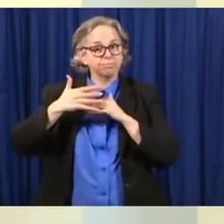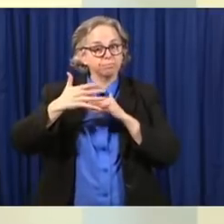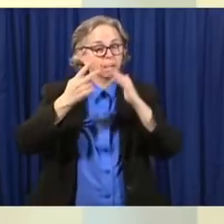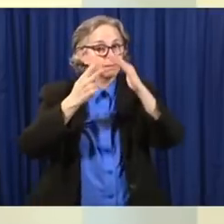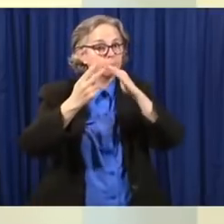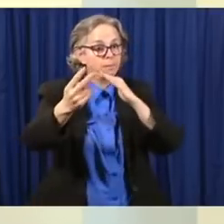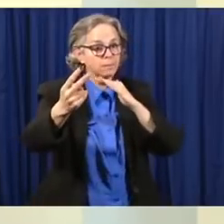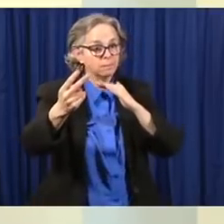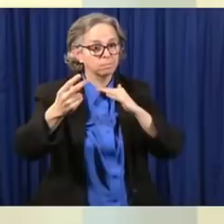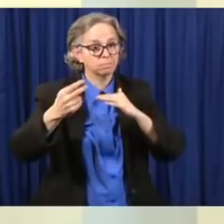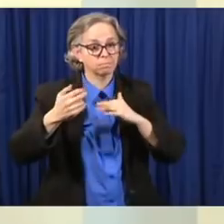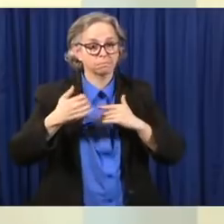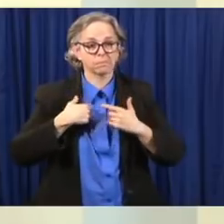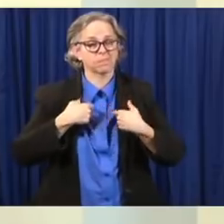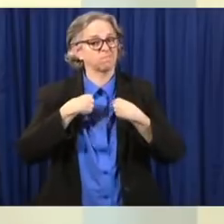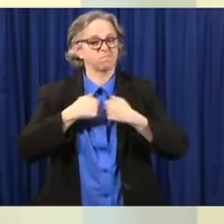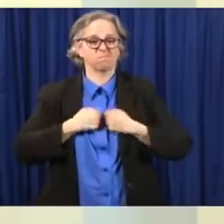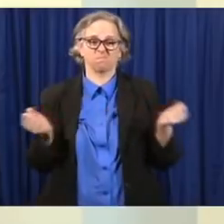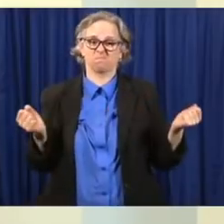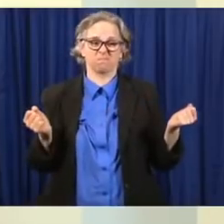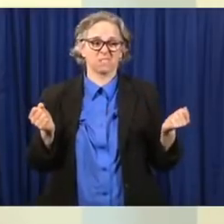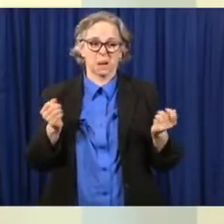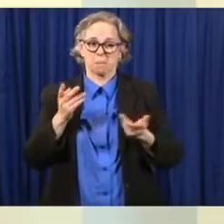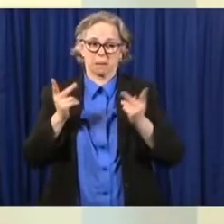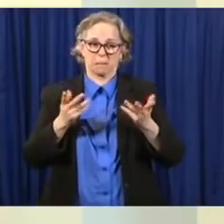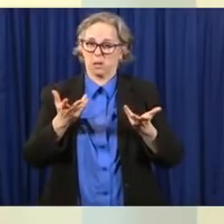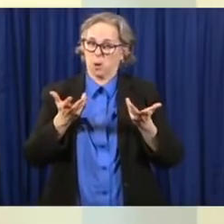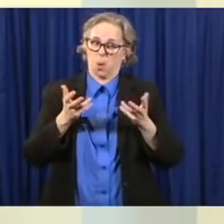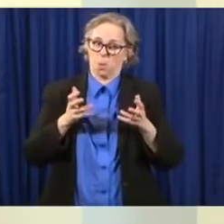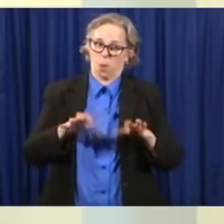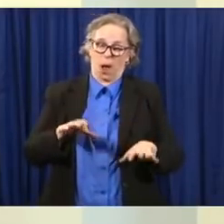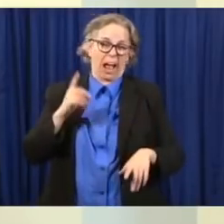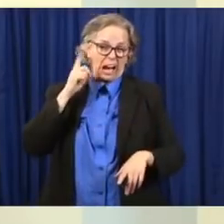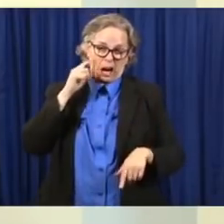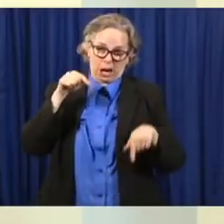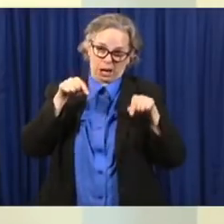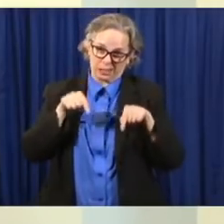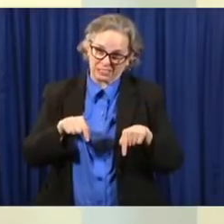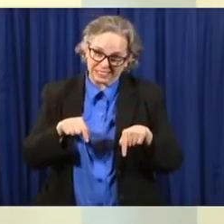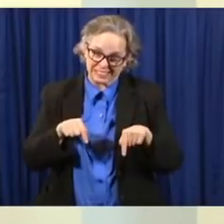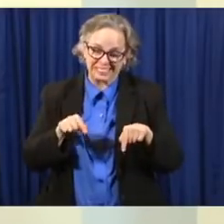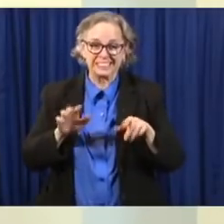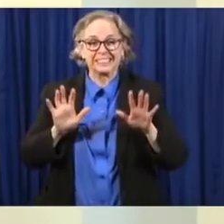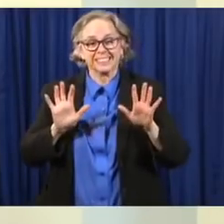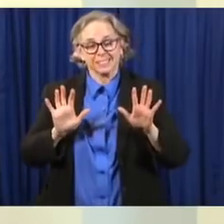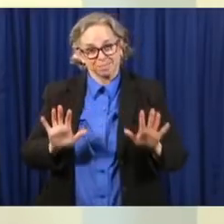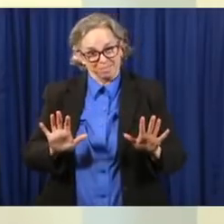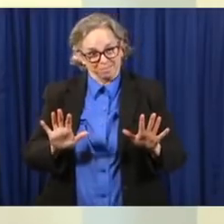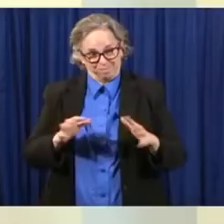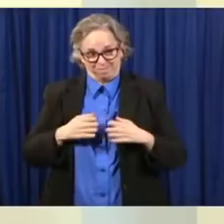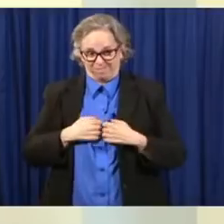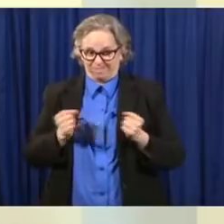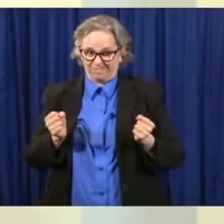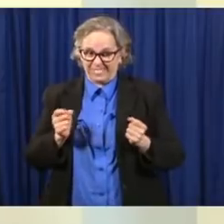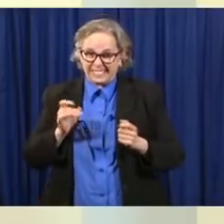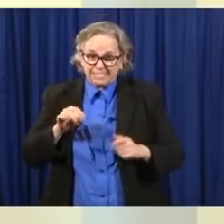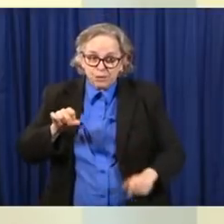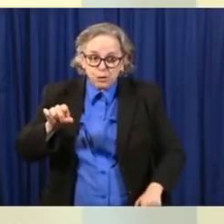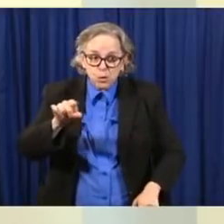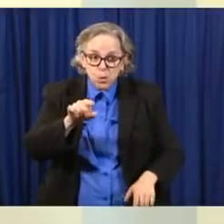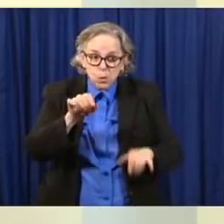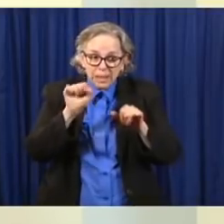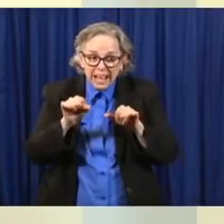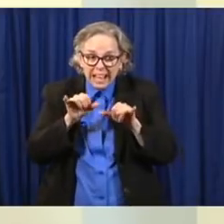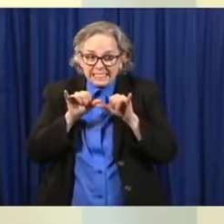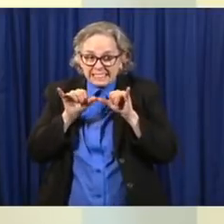people might not want to hear this truth, but to the extent that we can stay in our household units is